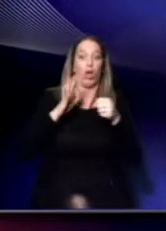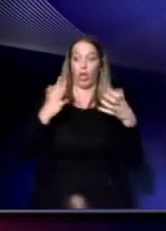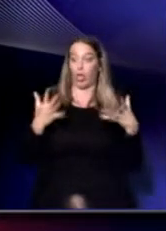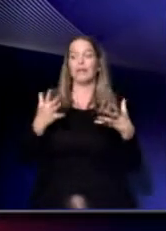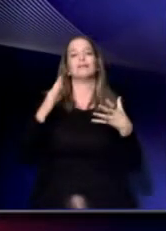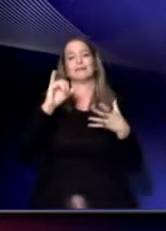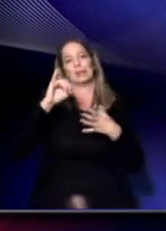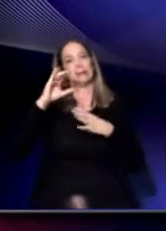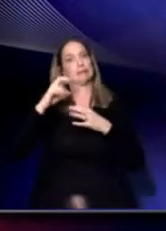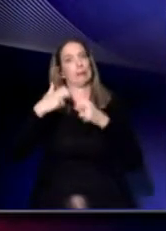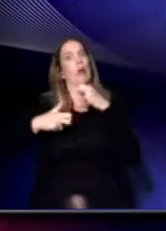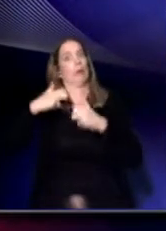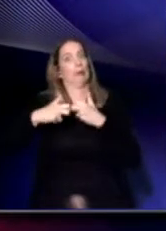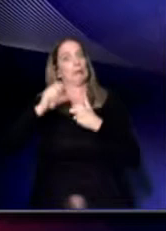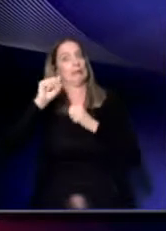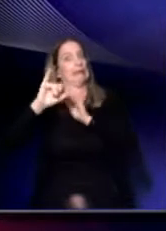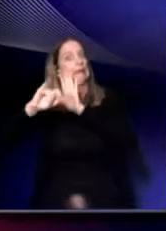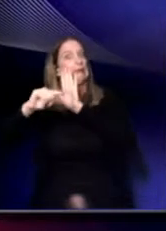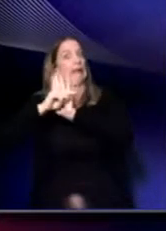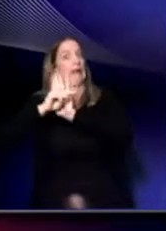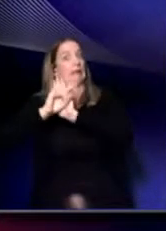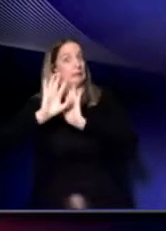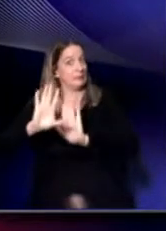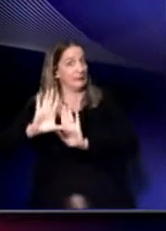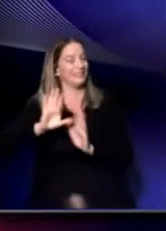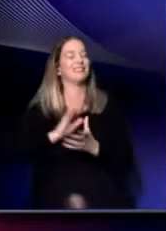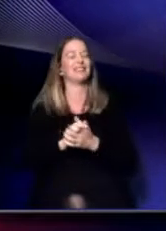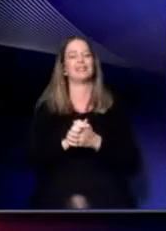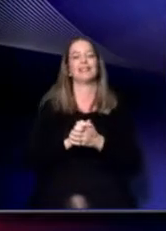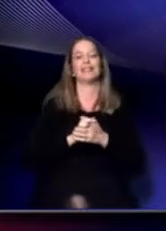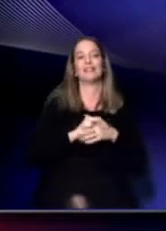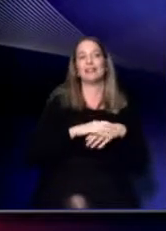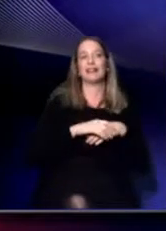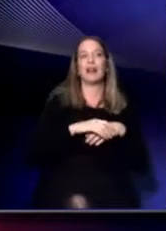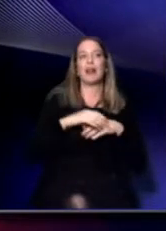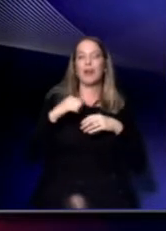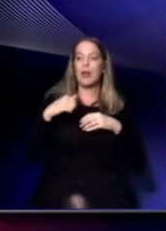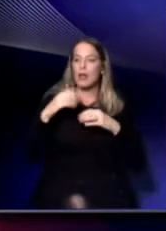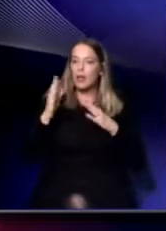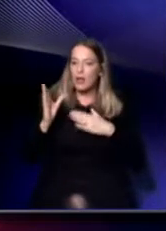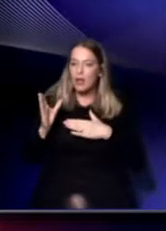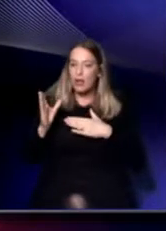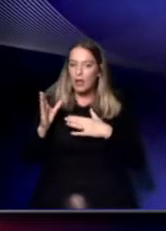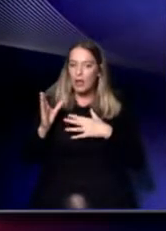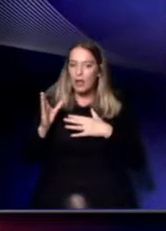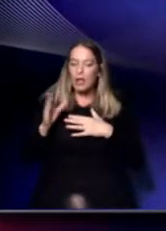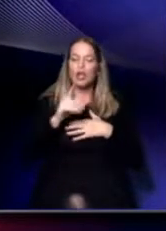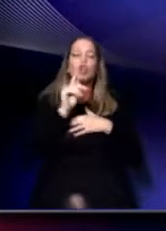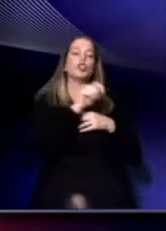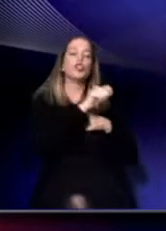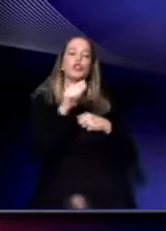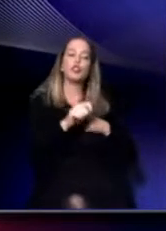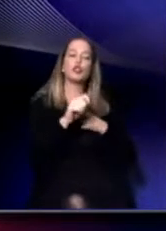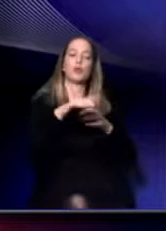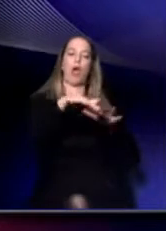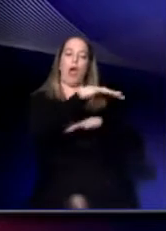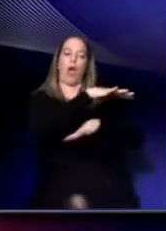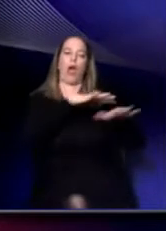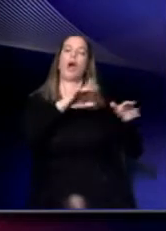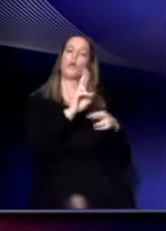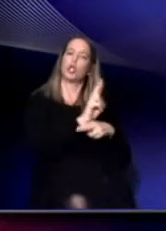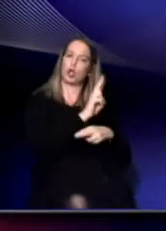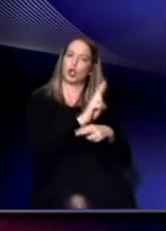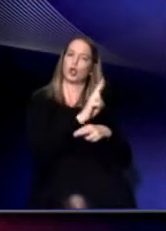kind of set that as a precedent. We're using every inch. I would assume that we're using every inch of the Tucson space.